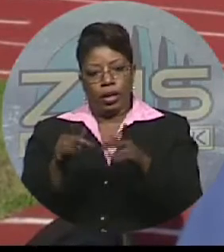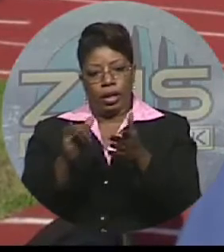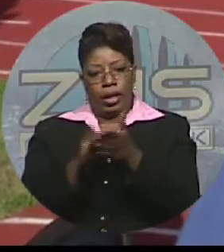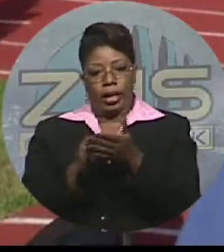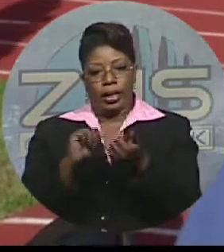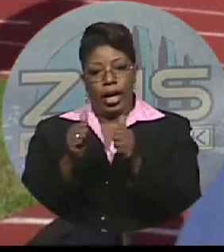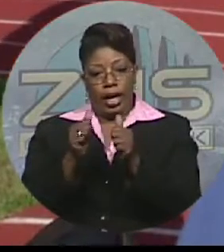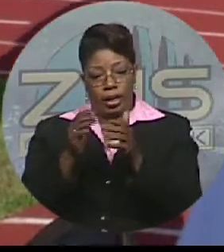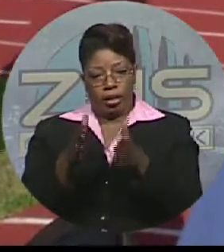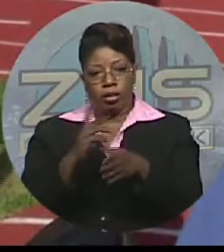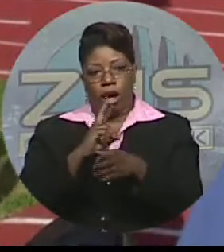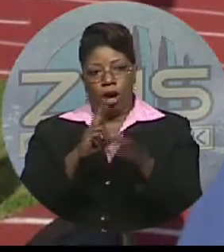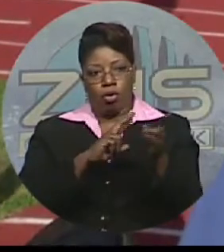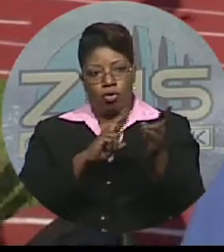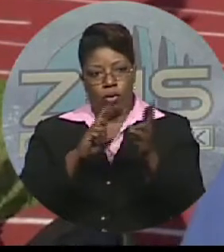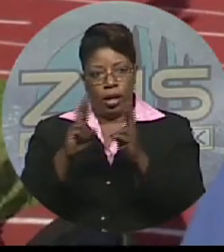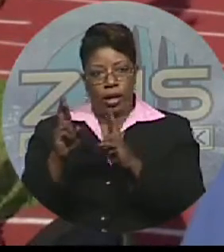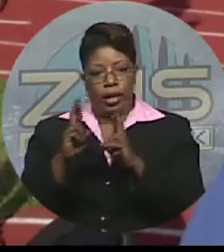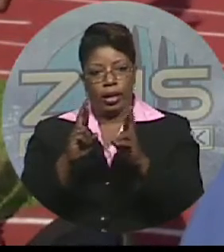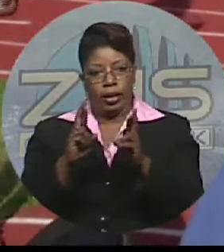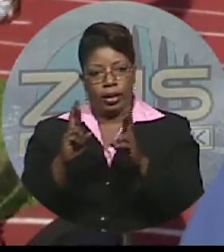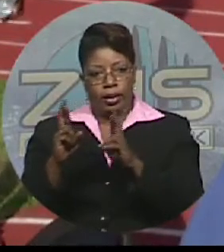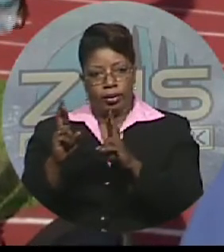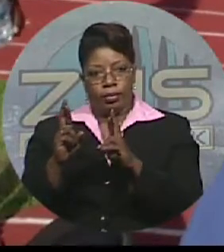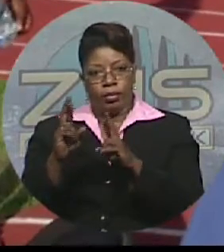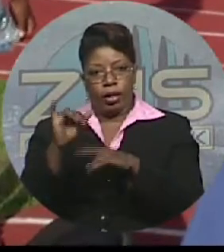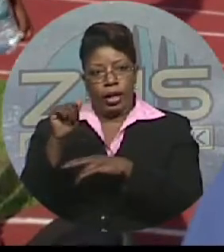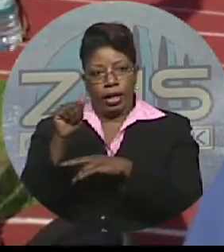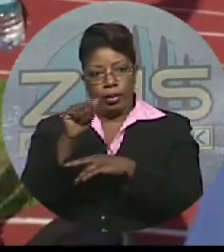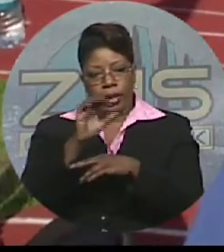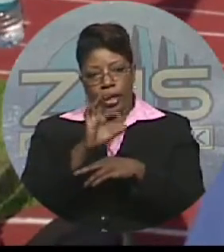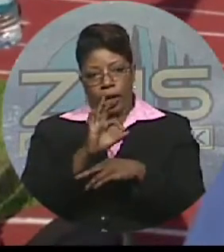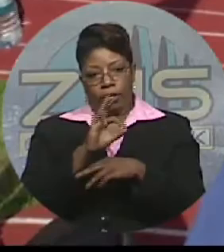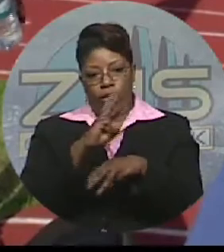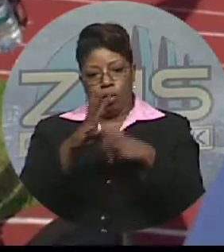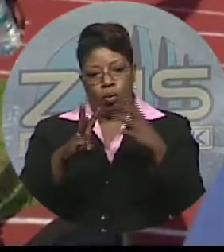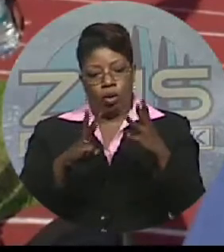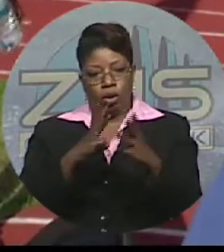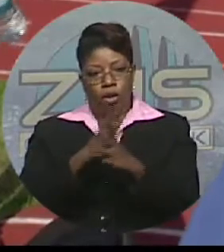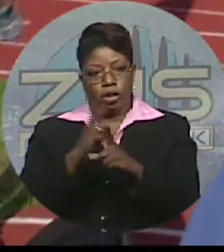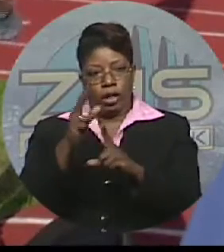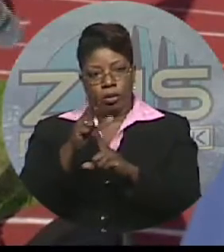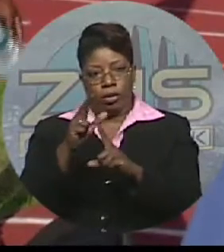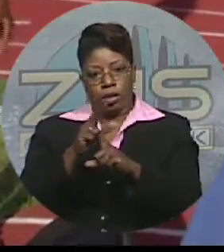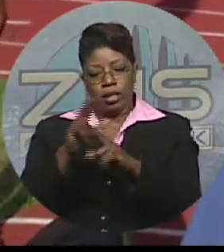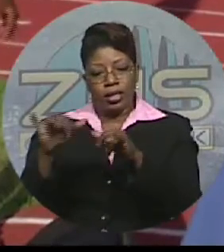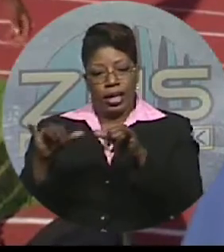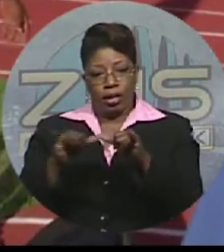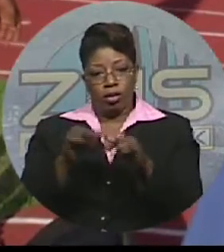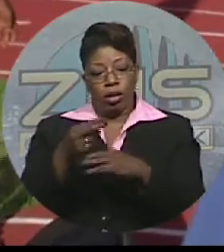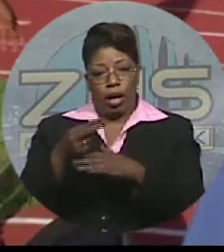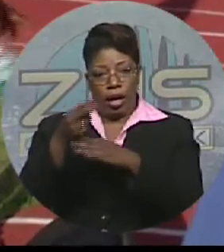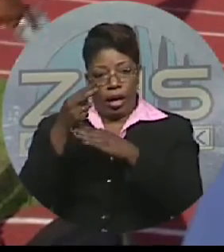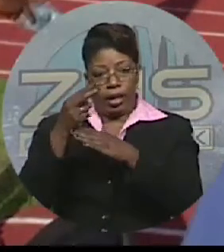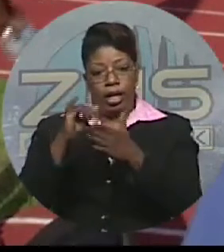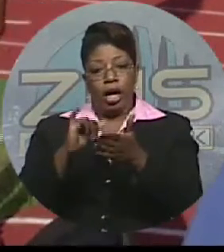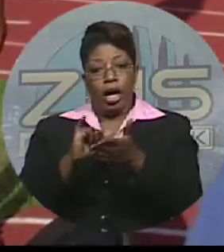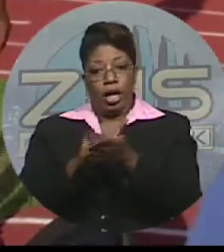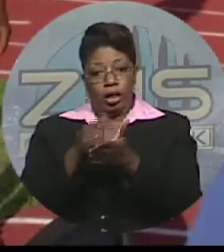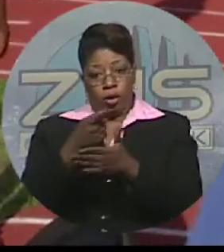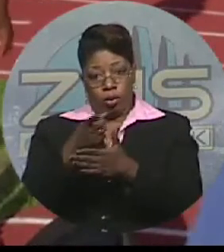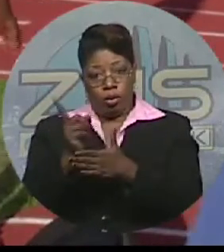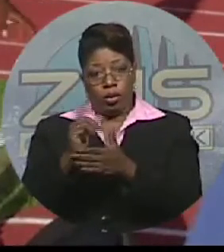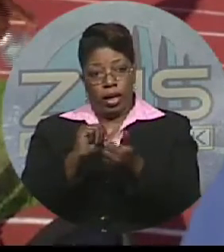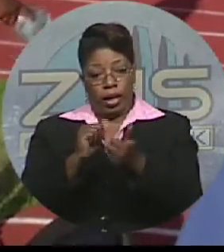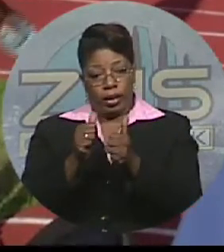ready. And you know, the standard for the IAAF World Championships is very, very high, and for those athletes who already